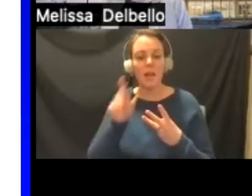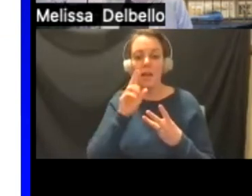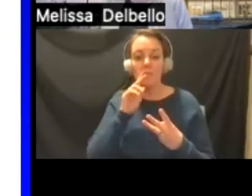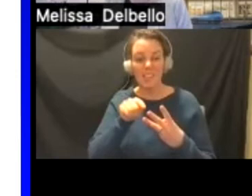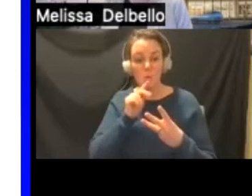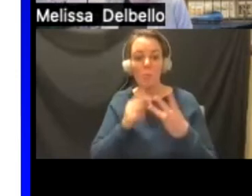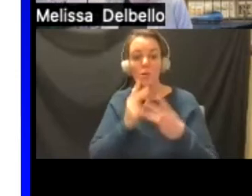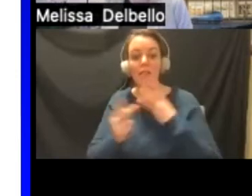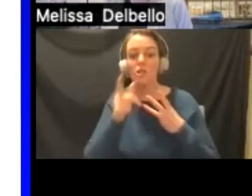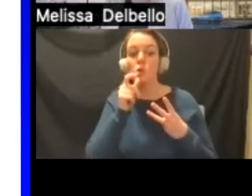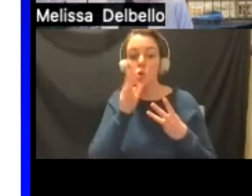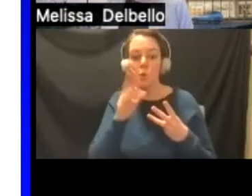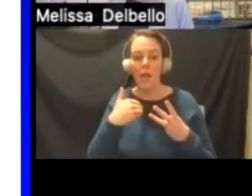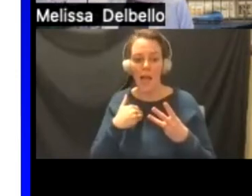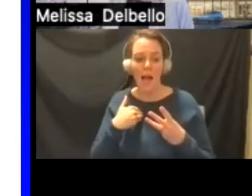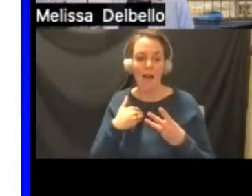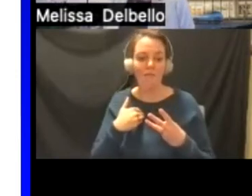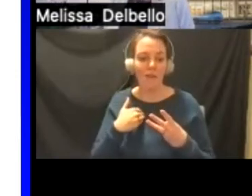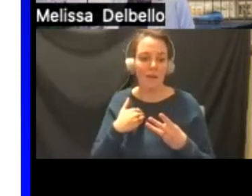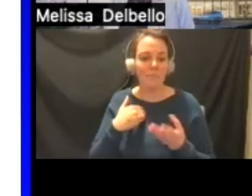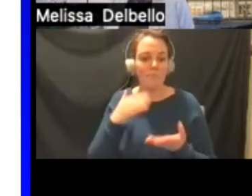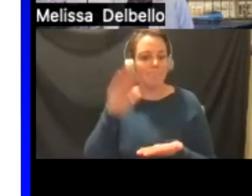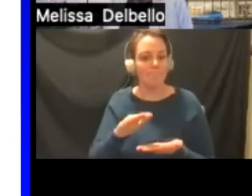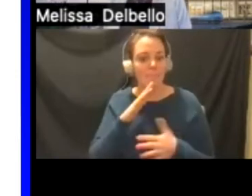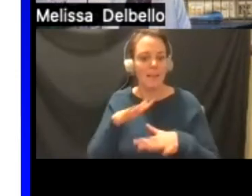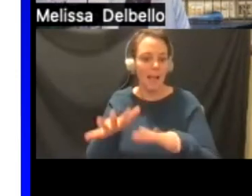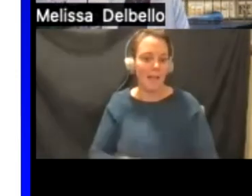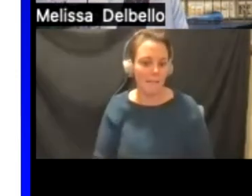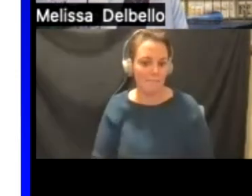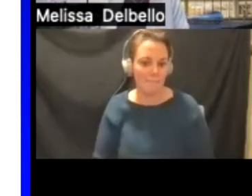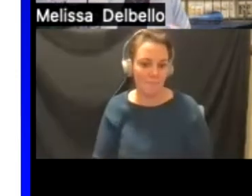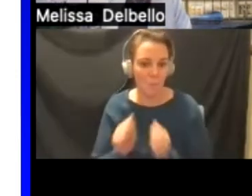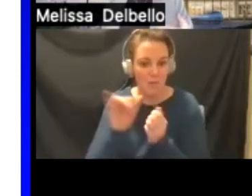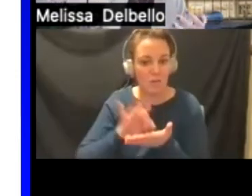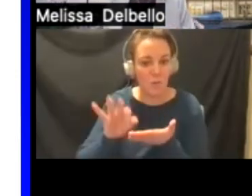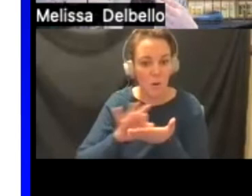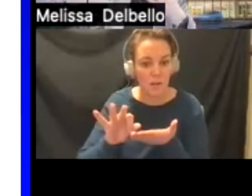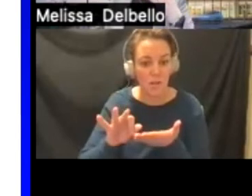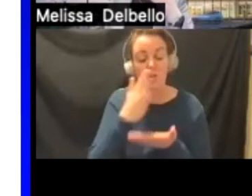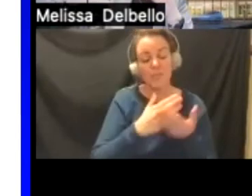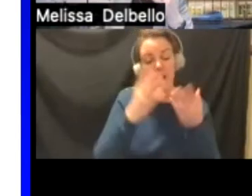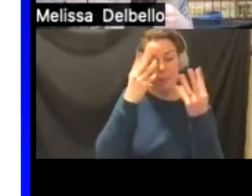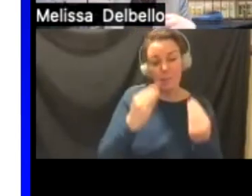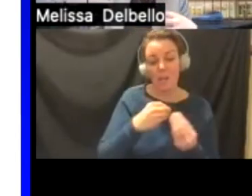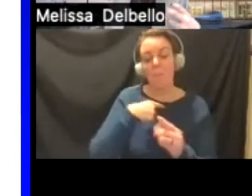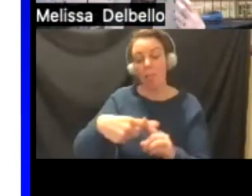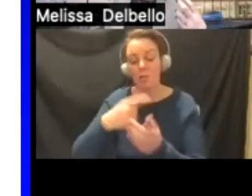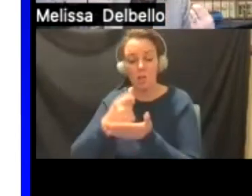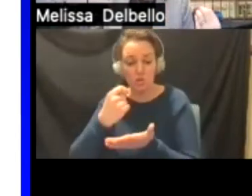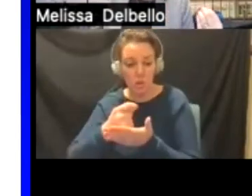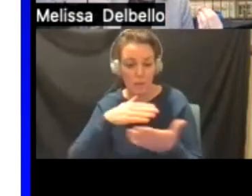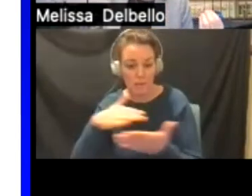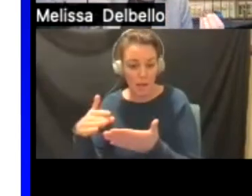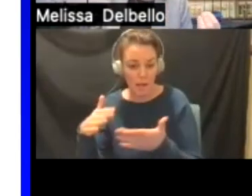anxiety rating scale scores. So again, using some of the imaging combined with the treatment studies, we're able to